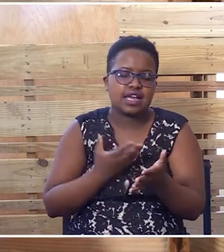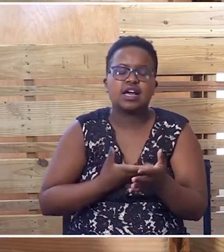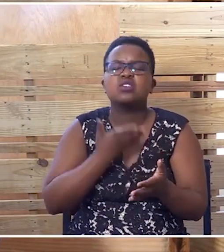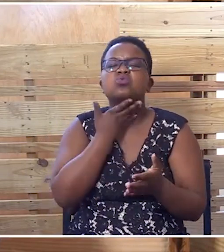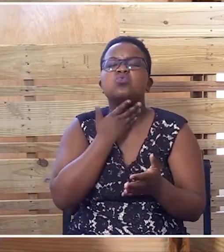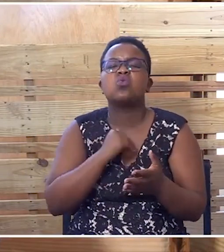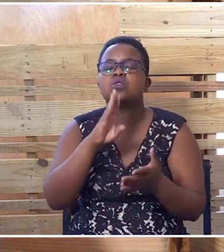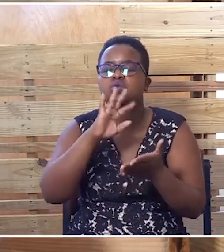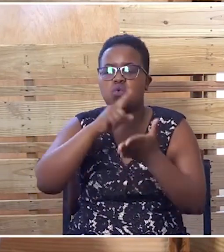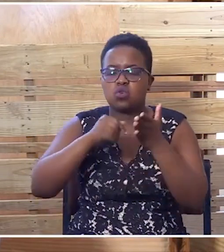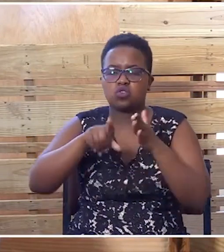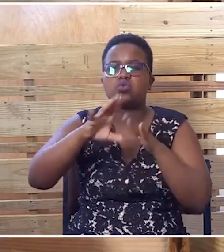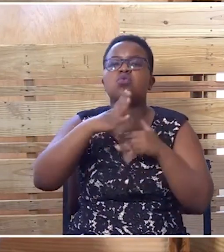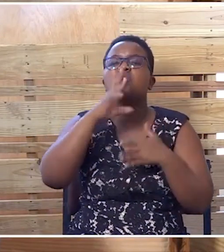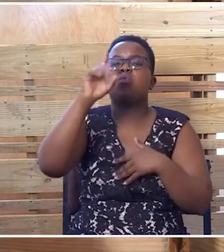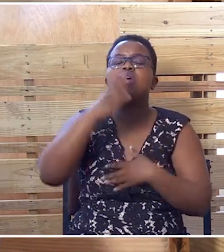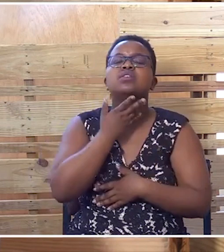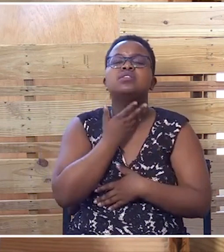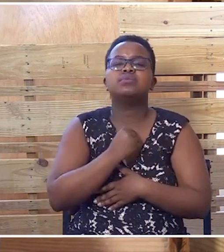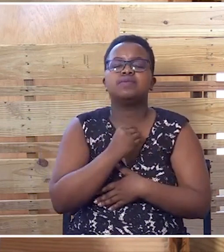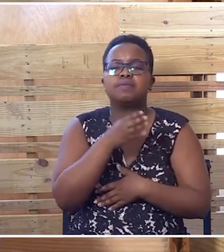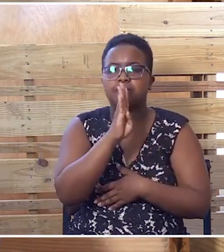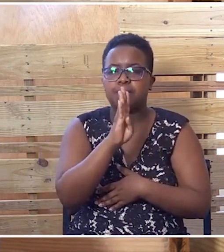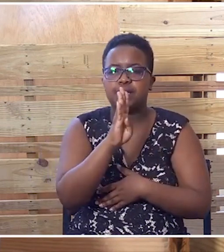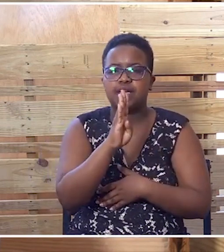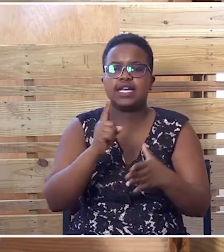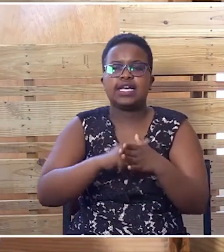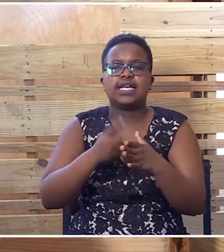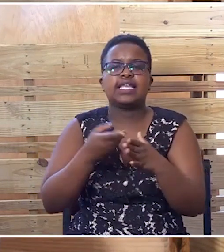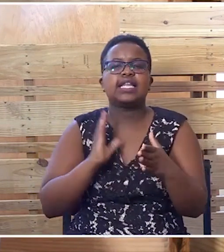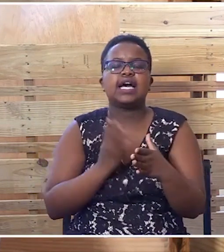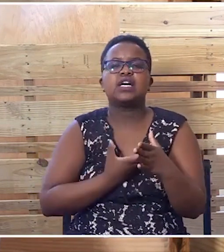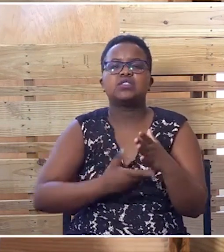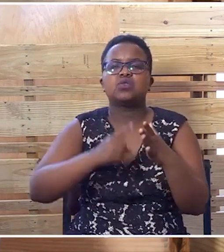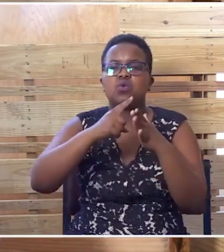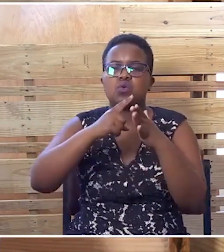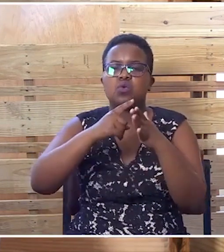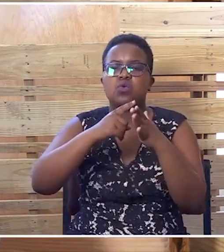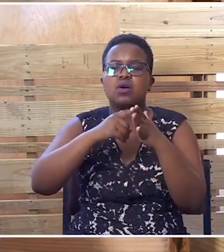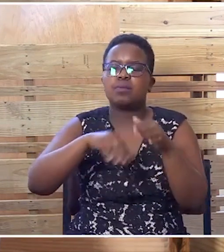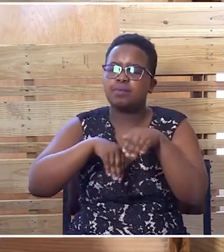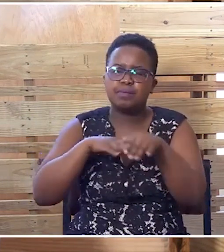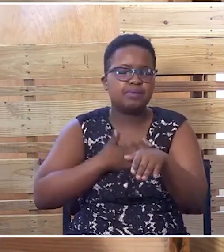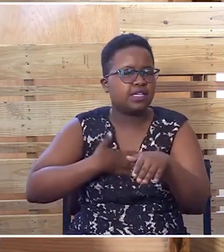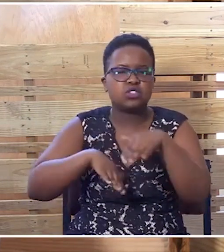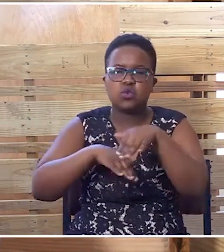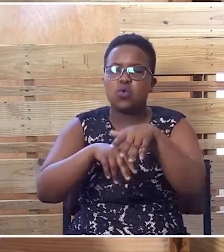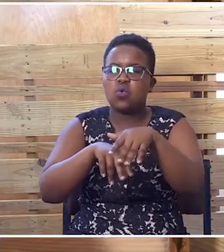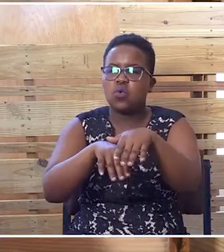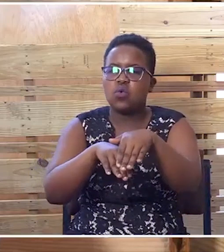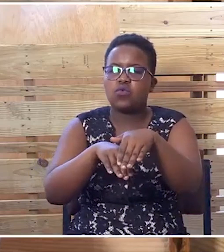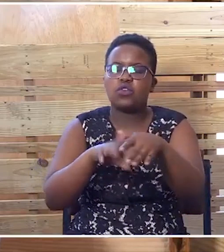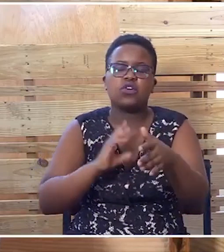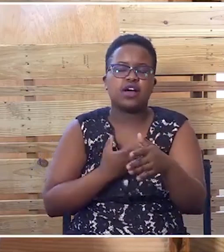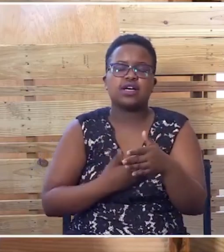us to be. We thank you and we honor you as we go into the week and as we go to school. We pray that you walk with us and help us to follow